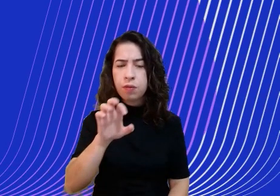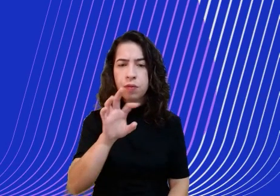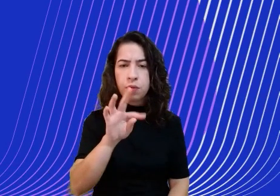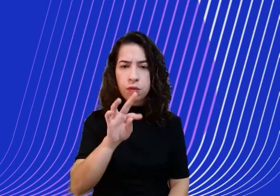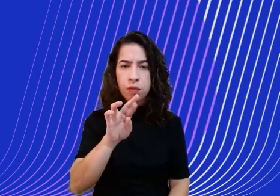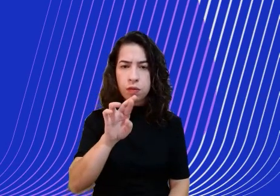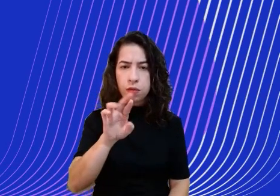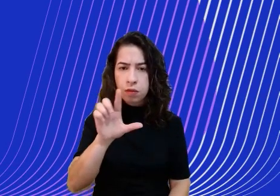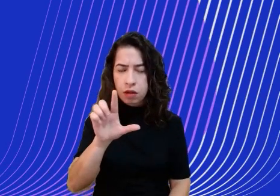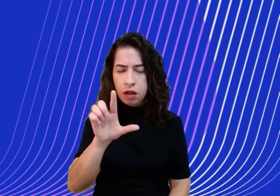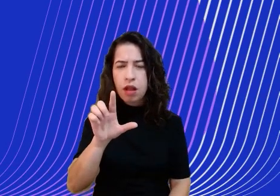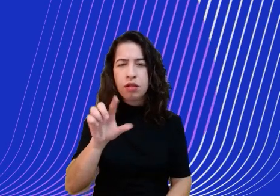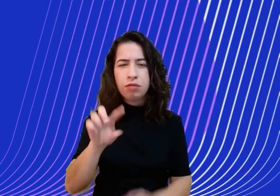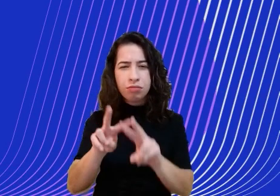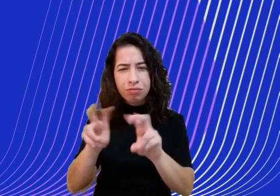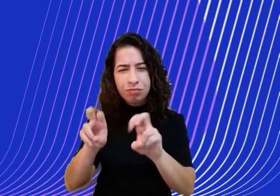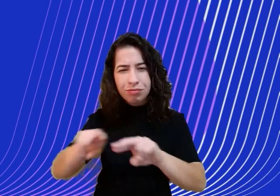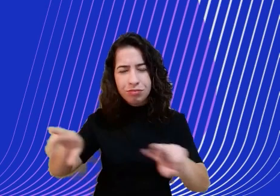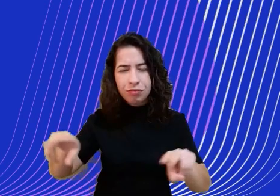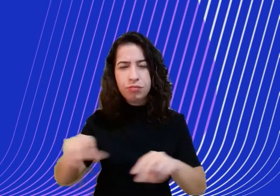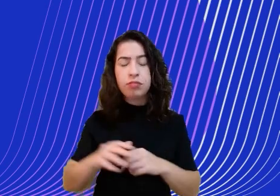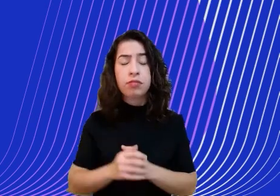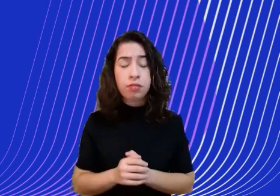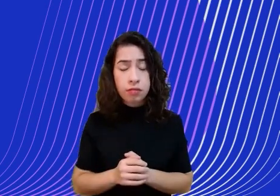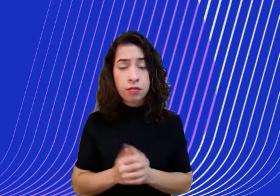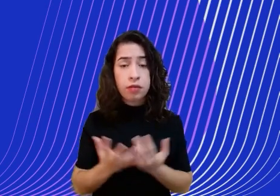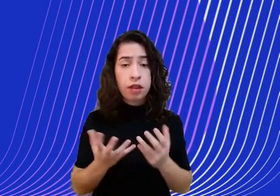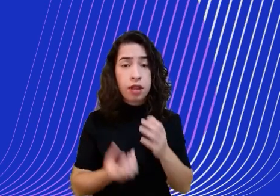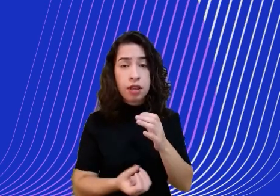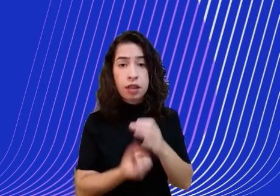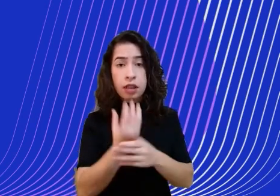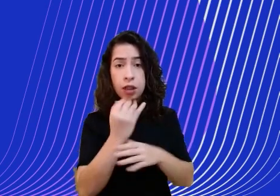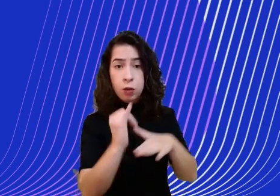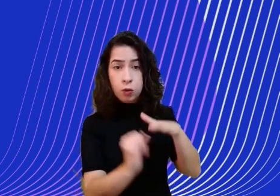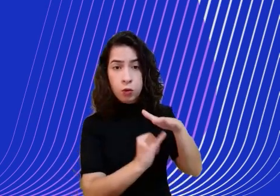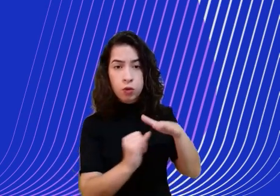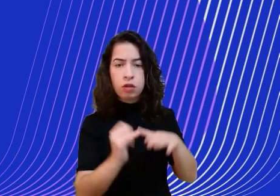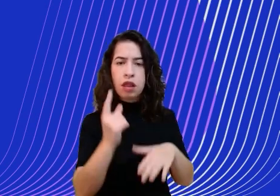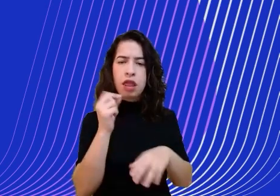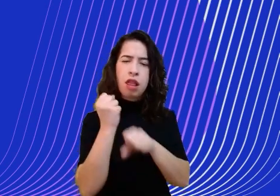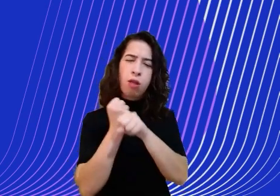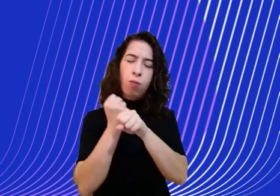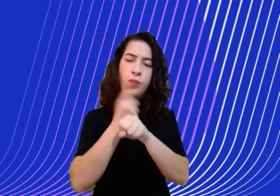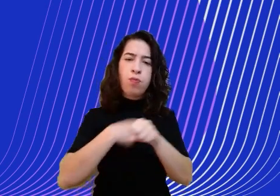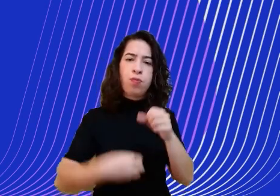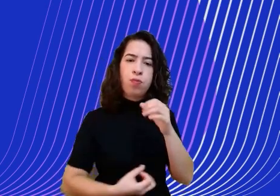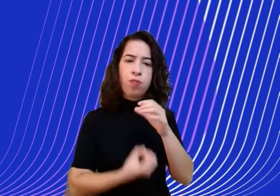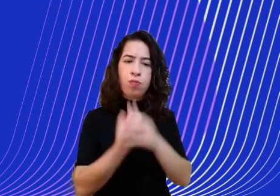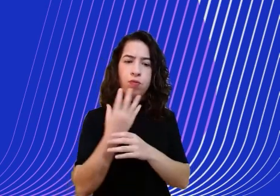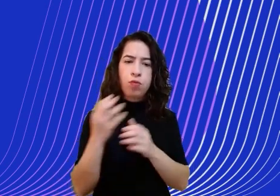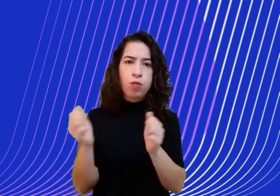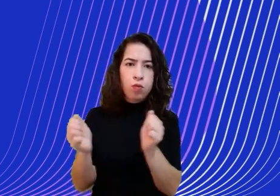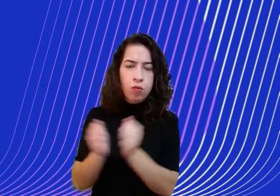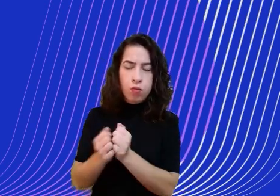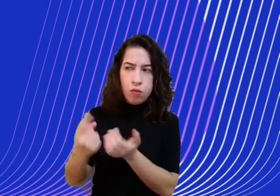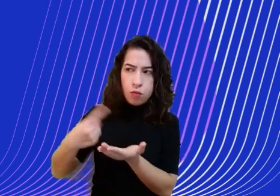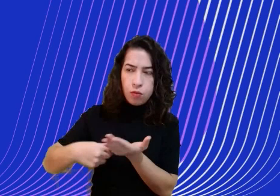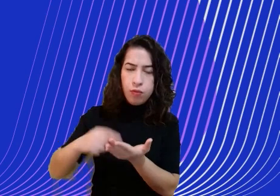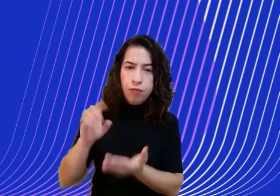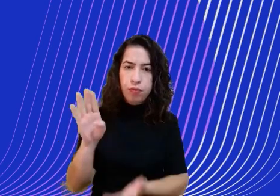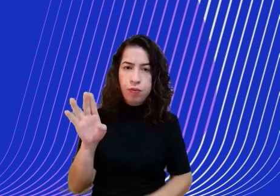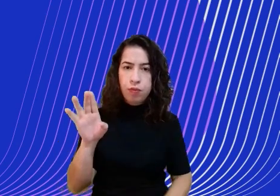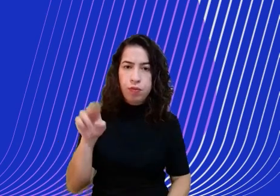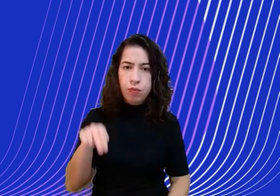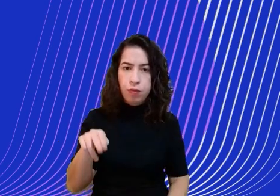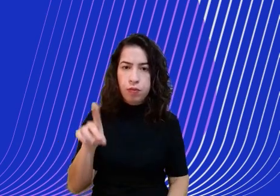that. And in this idea of starting institutes, together with BNDES, we started